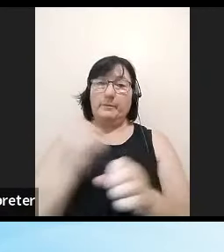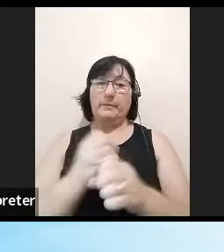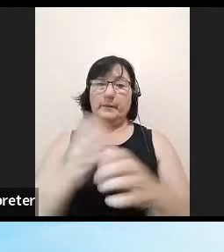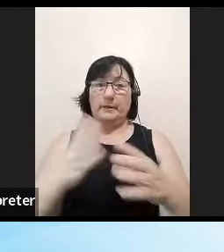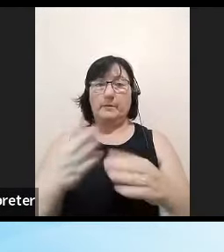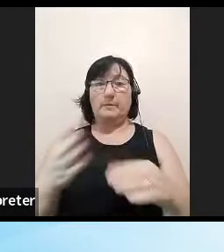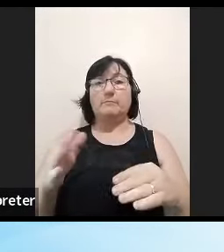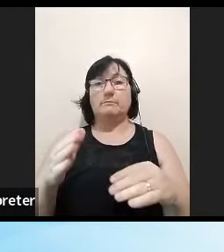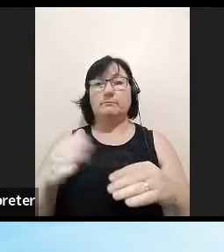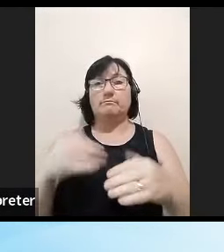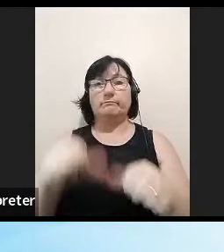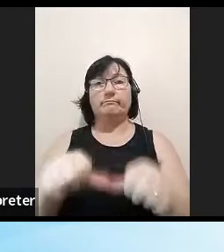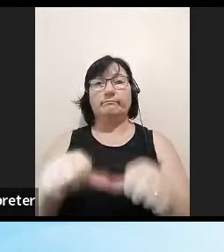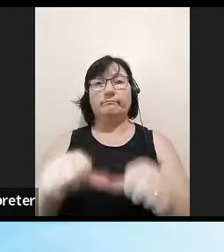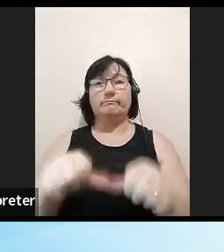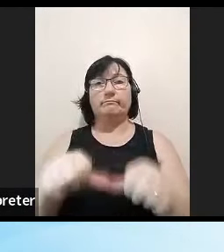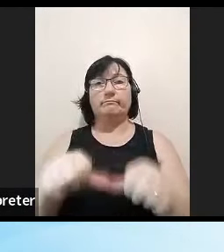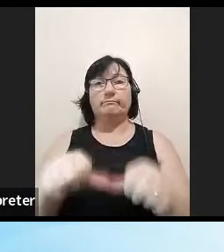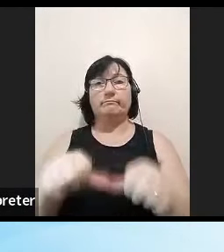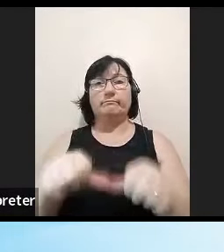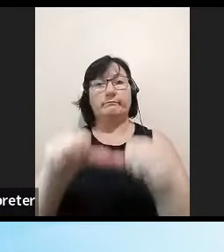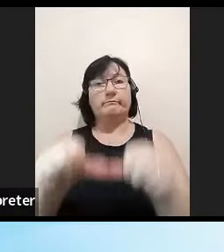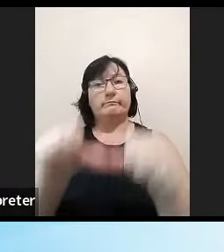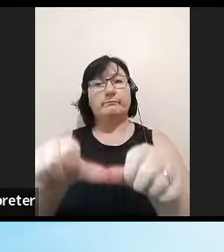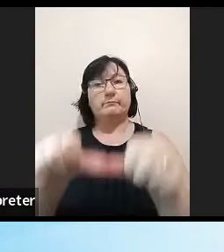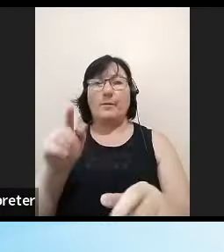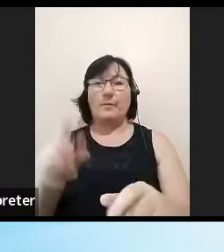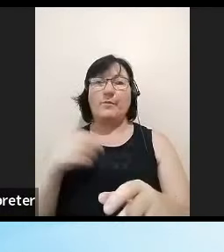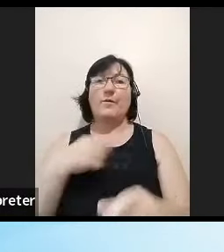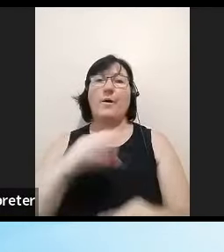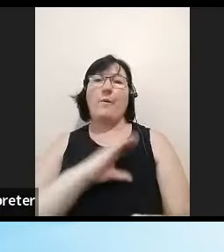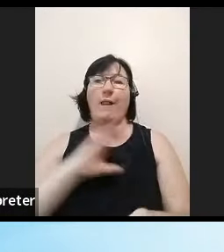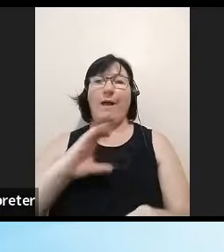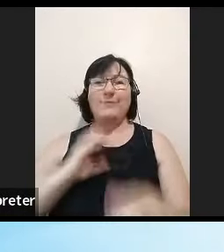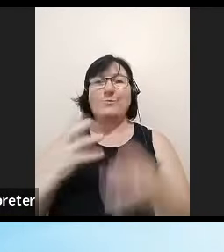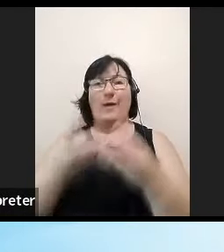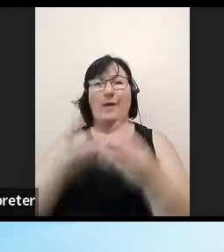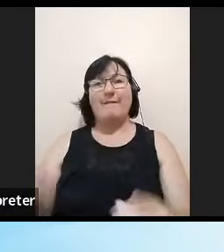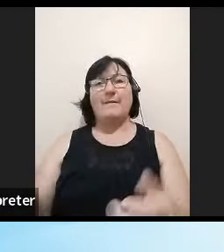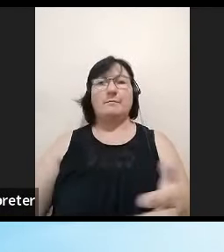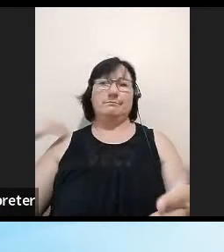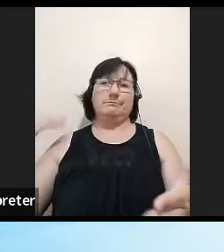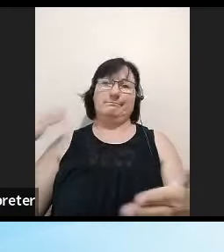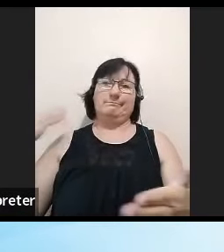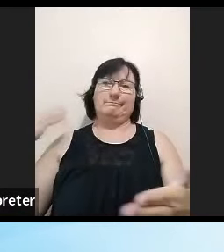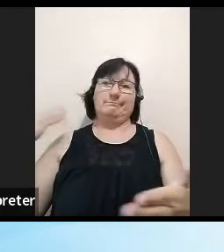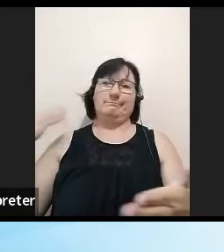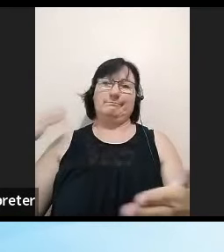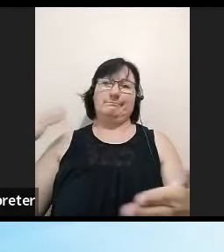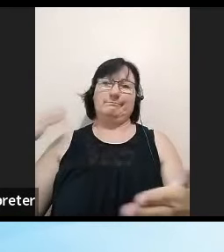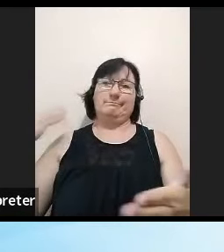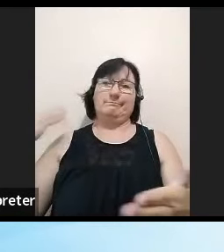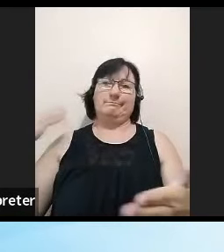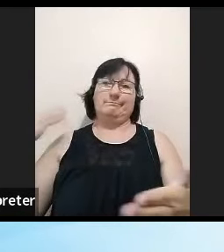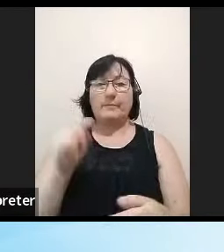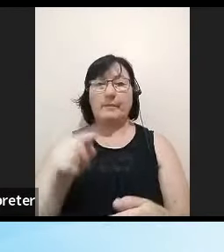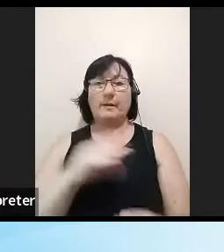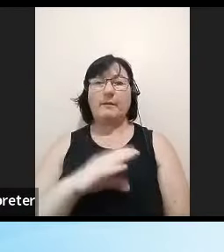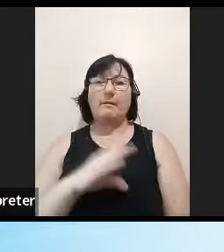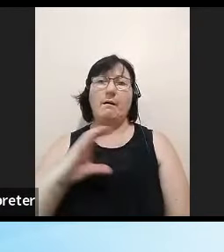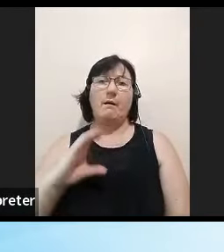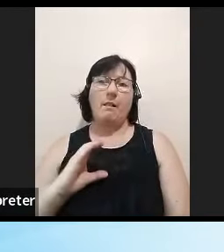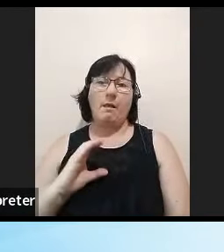customs client. By existing clients, we mean the clients that were registered on legacy